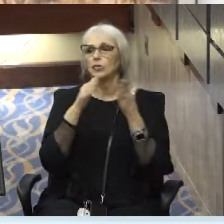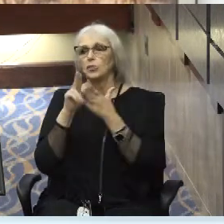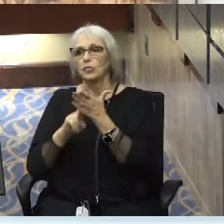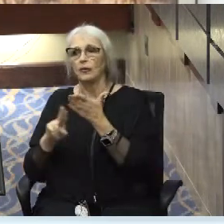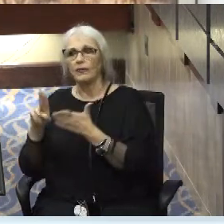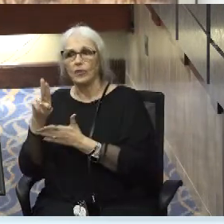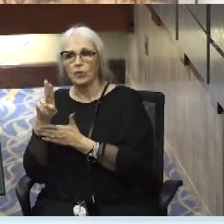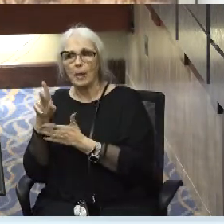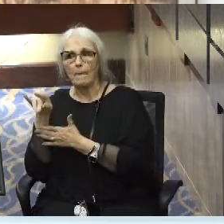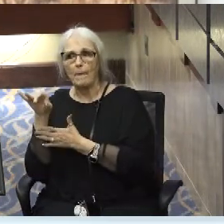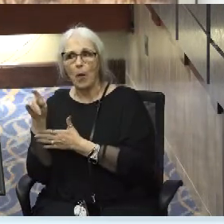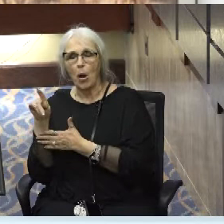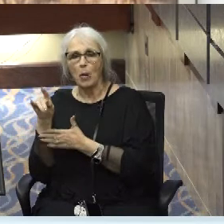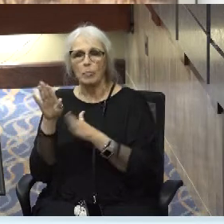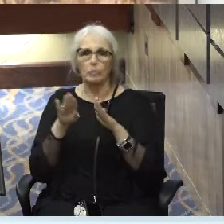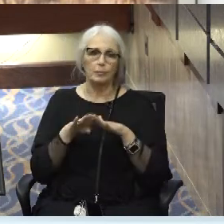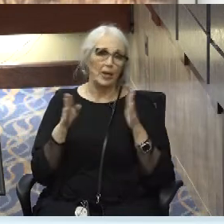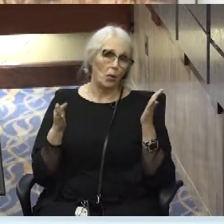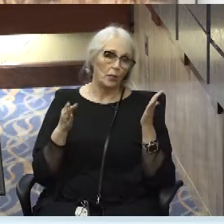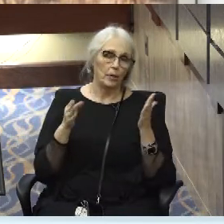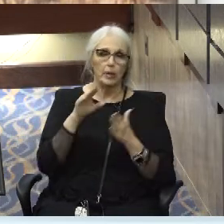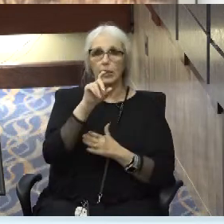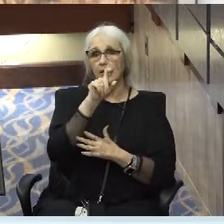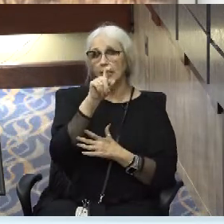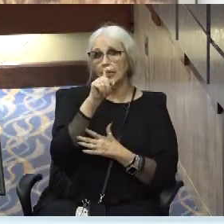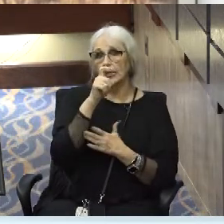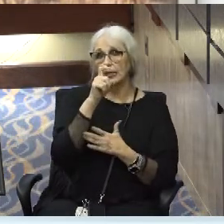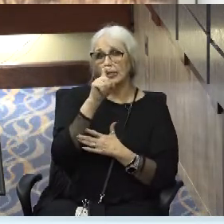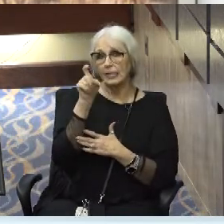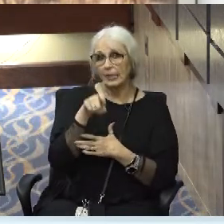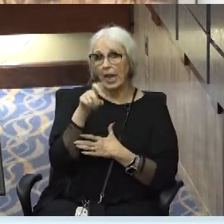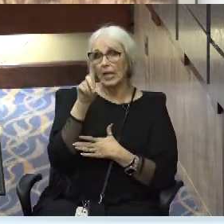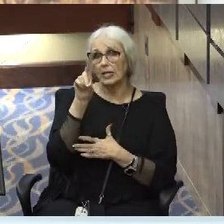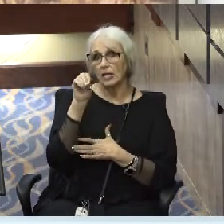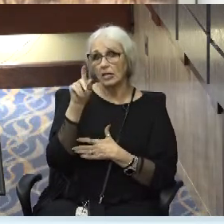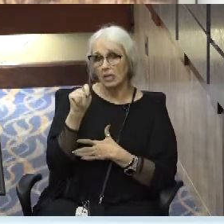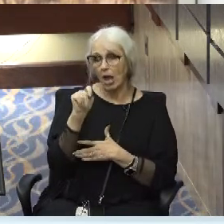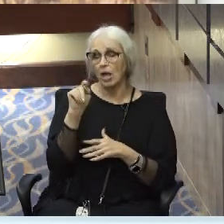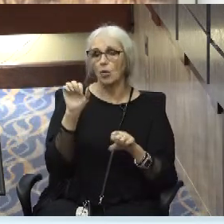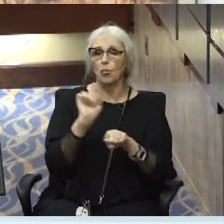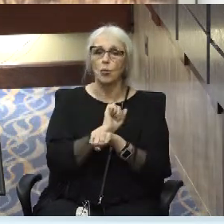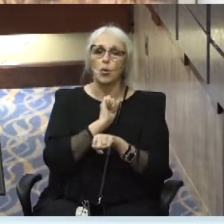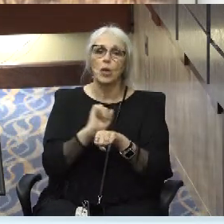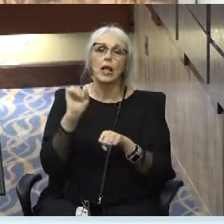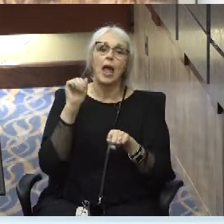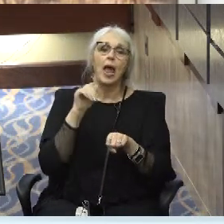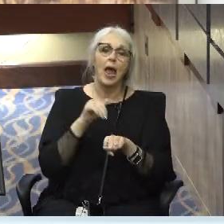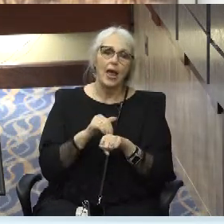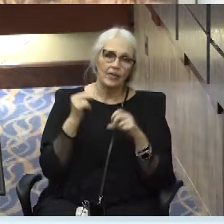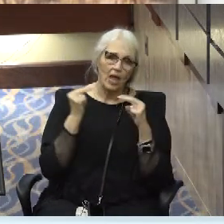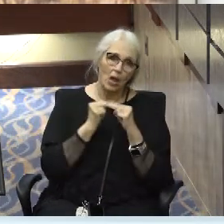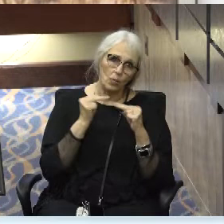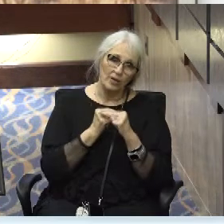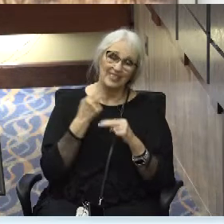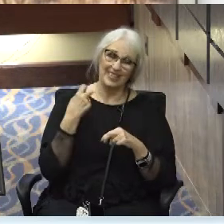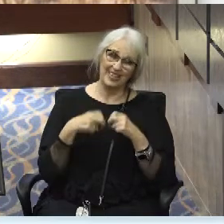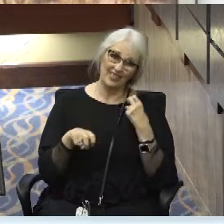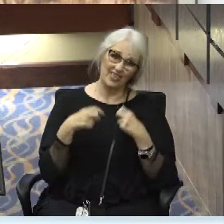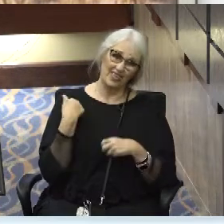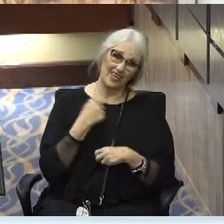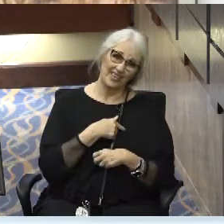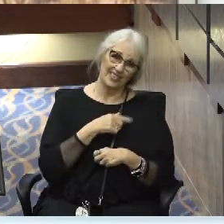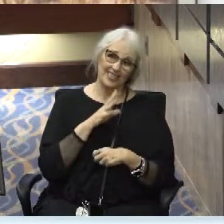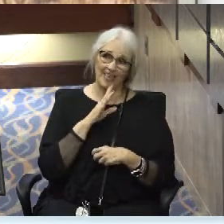open. But TxDOT is doing some work right there too at the interstate, so it's difficult for us to speak